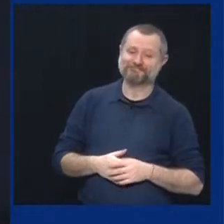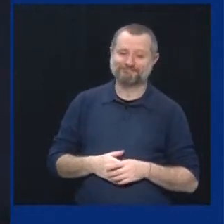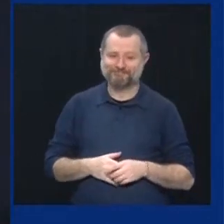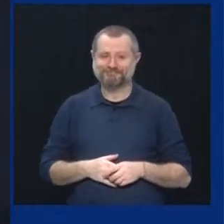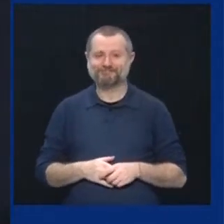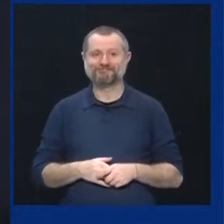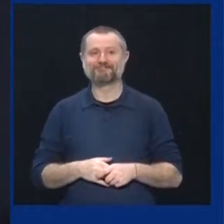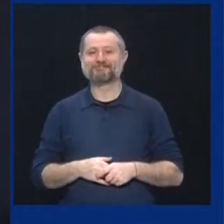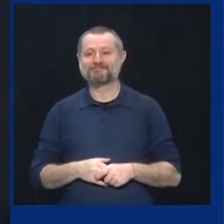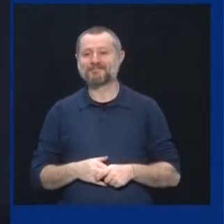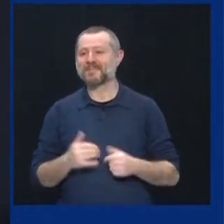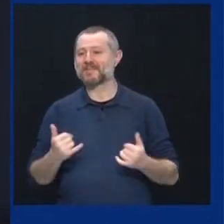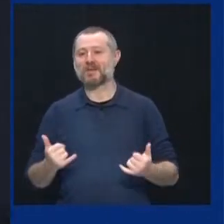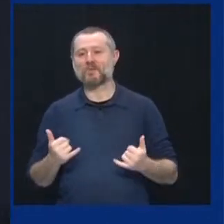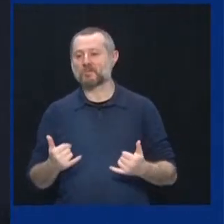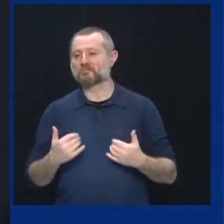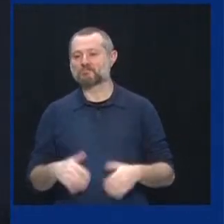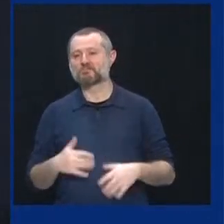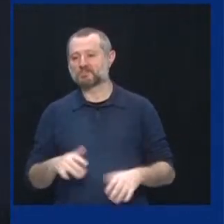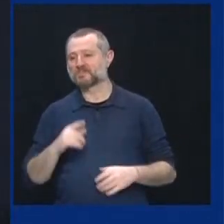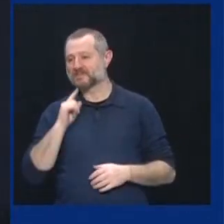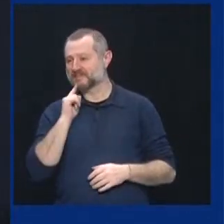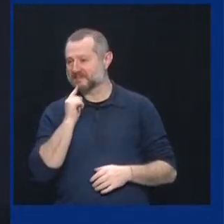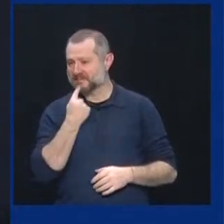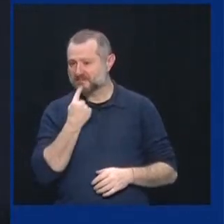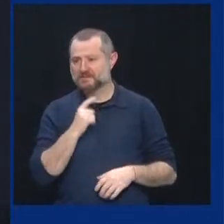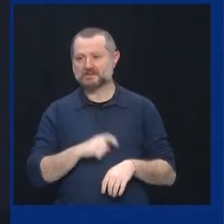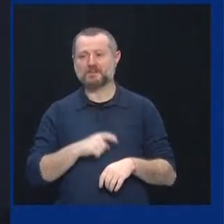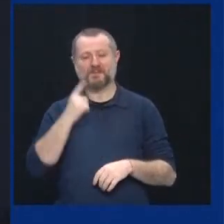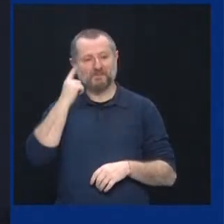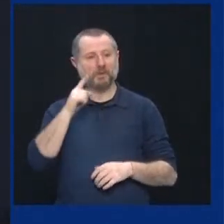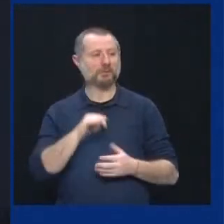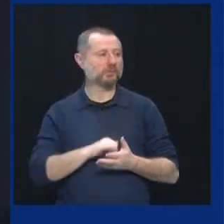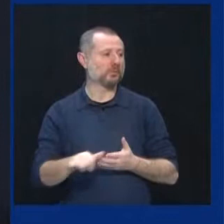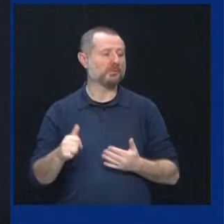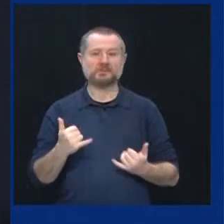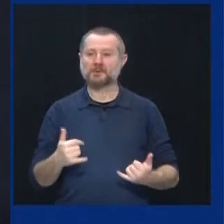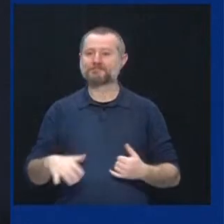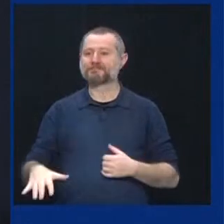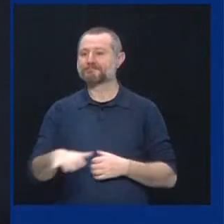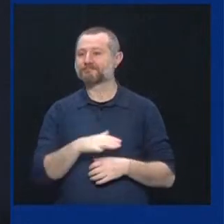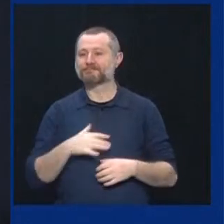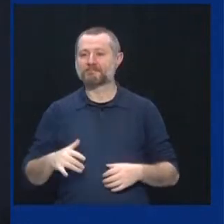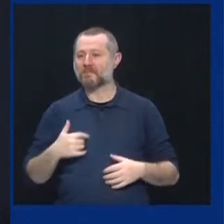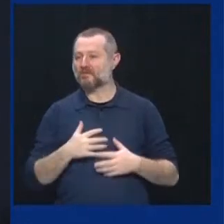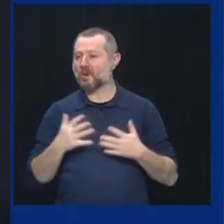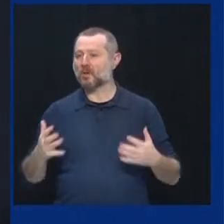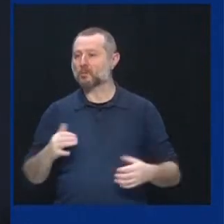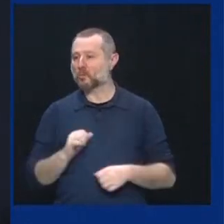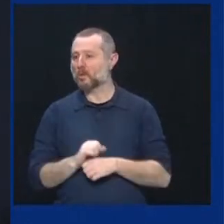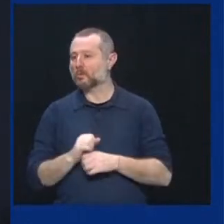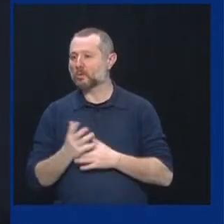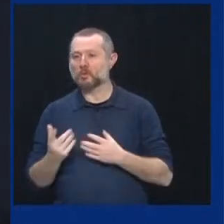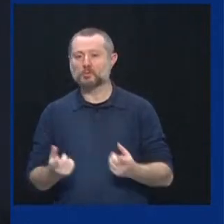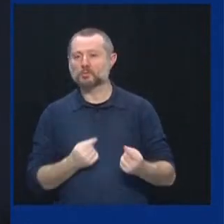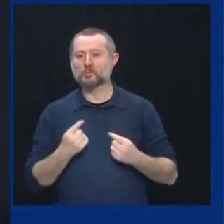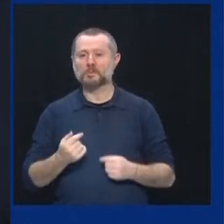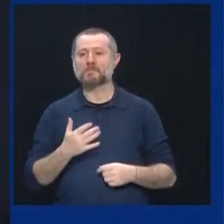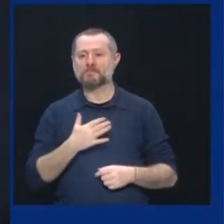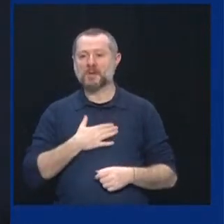very precarious time for this state. And we have a lot to do. And that's my